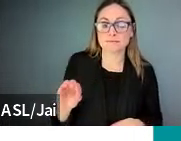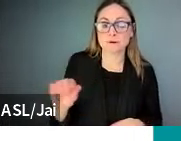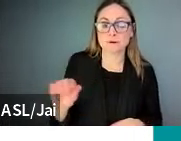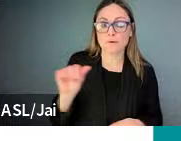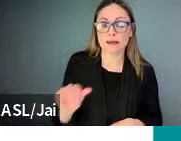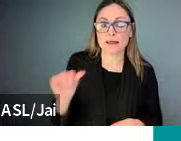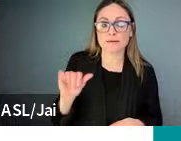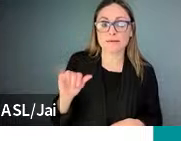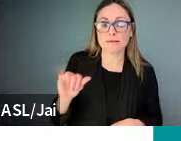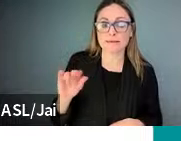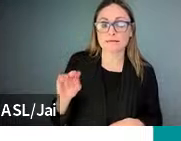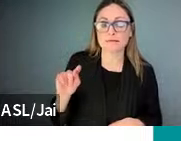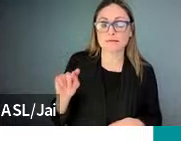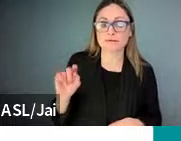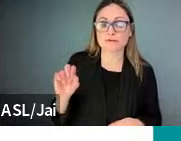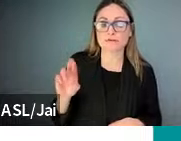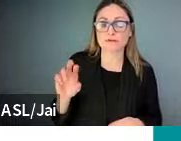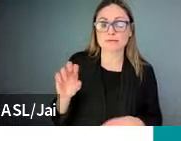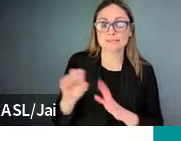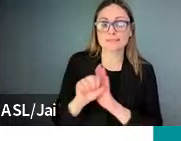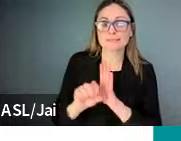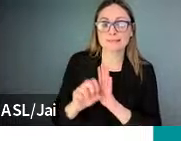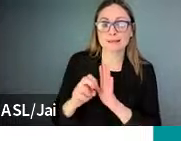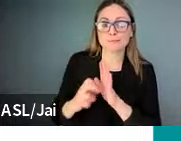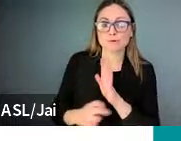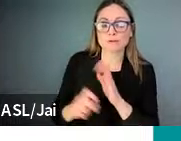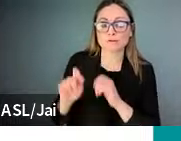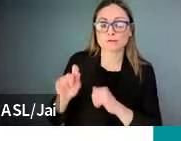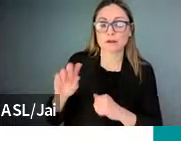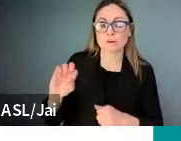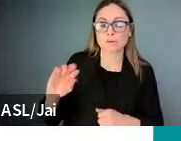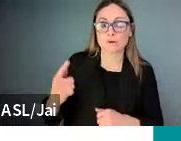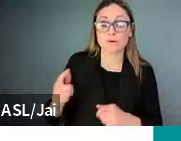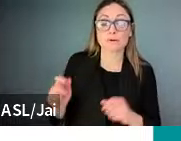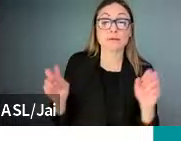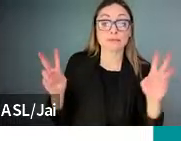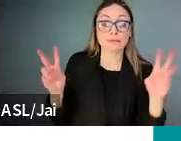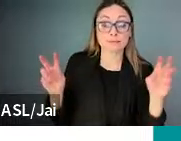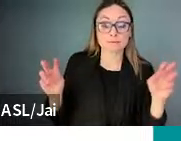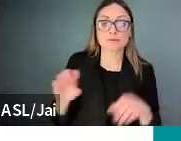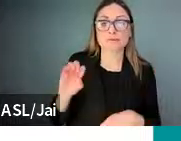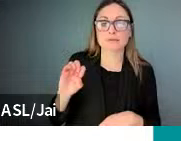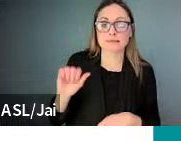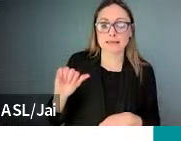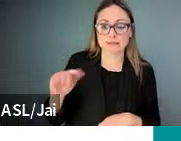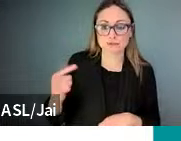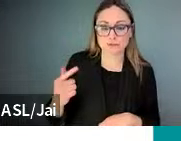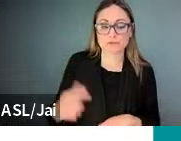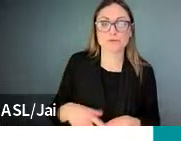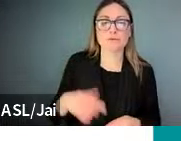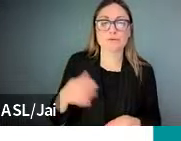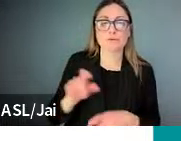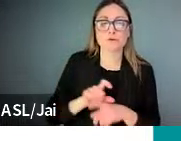info@interstatebridge.org with EAG Public Comment in the subject line. Call